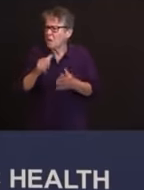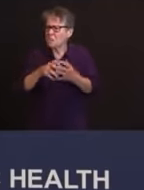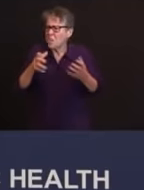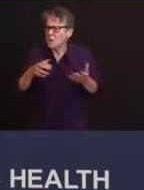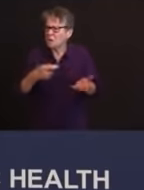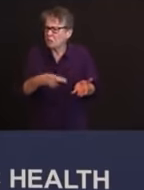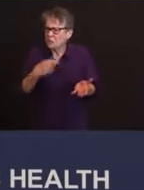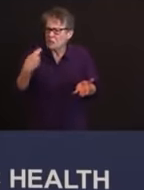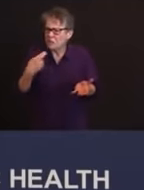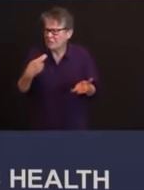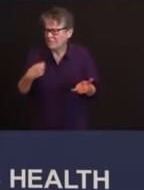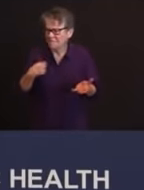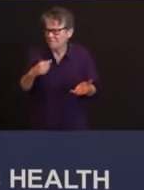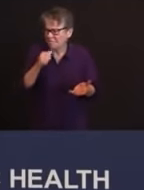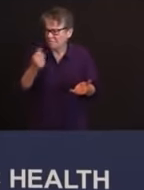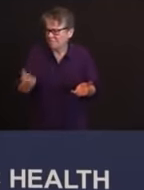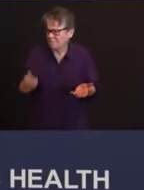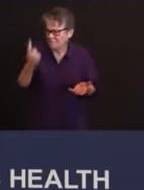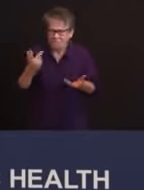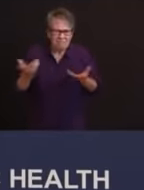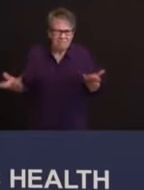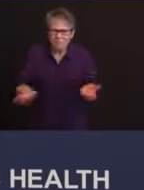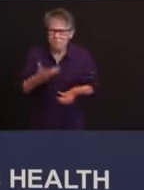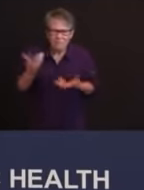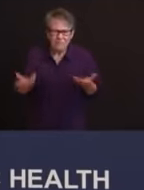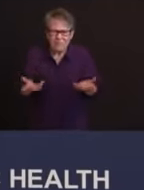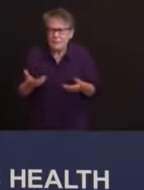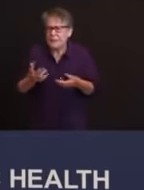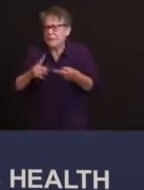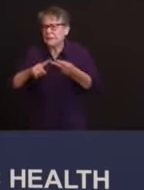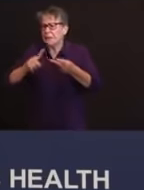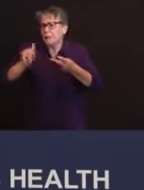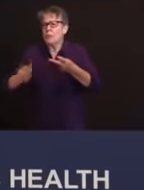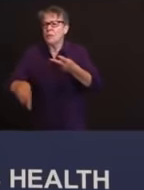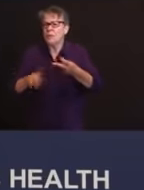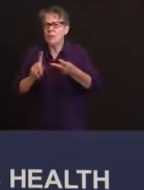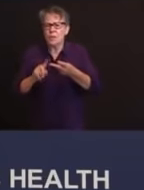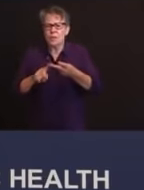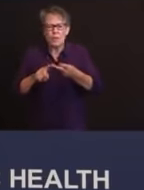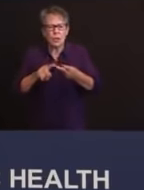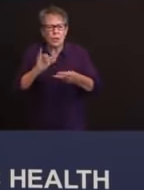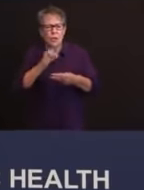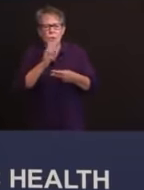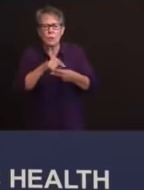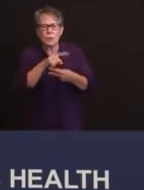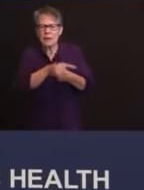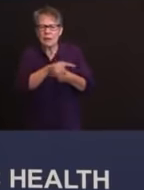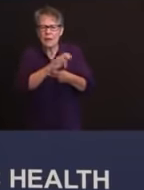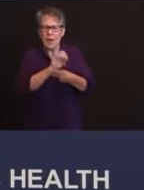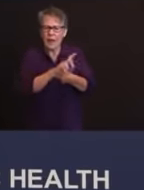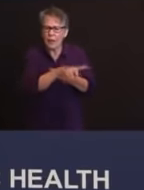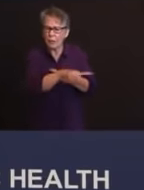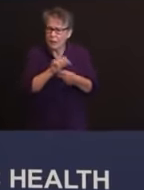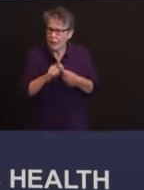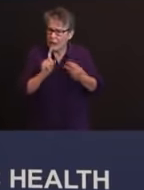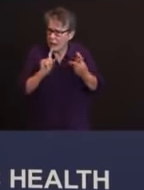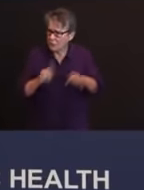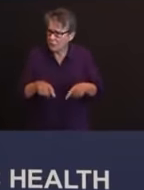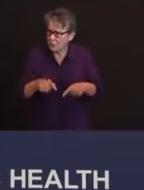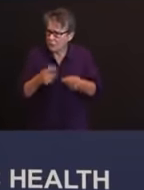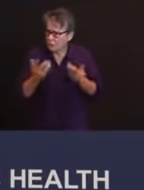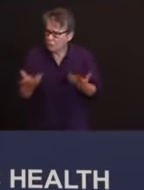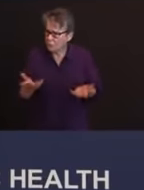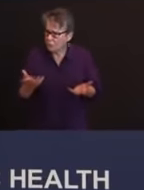it. And then the second and final question, perhaps Judy and Ed could talk a little bit about this business with